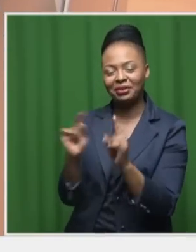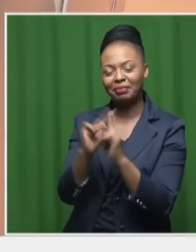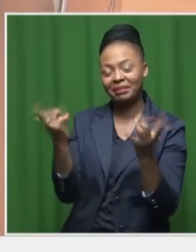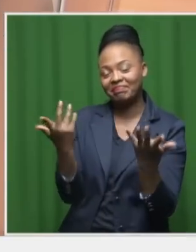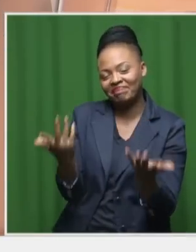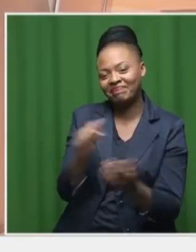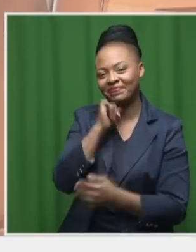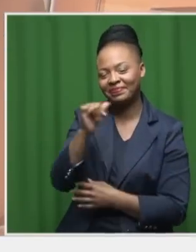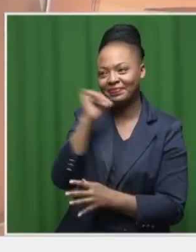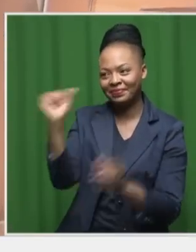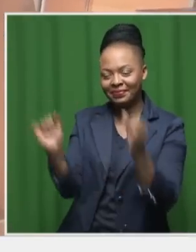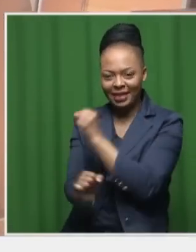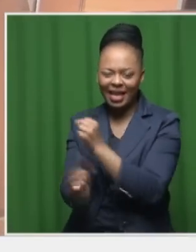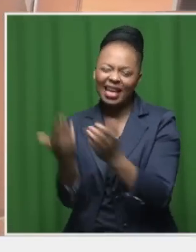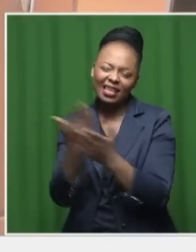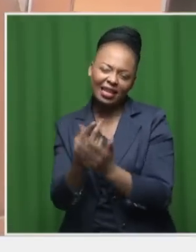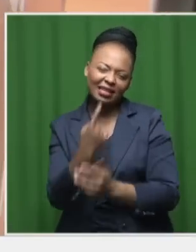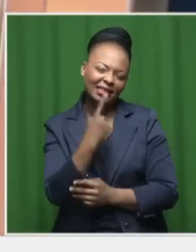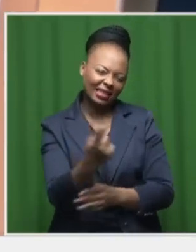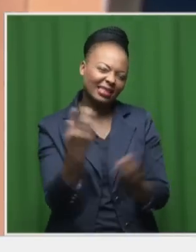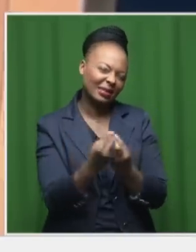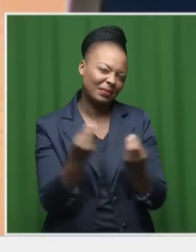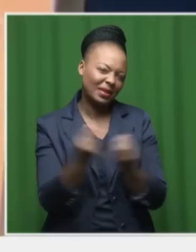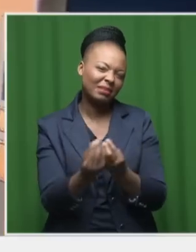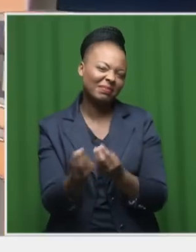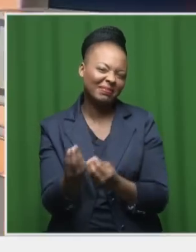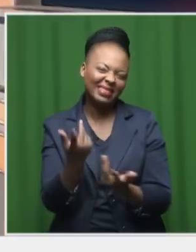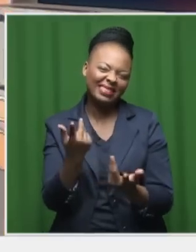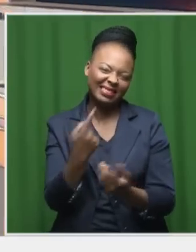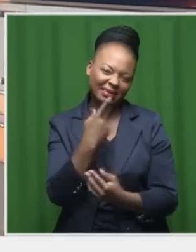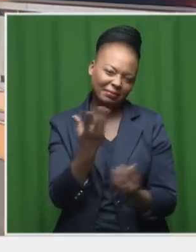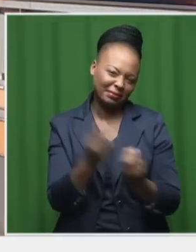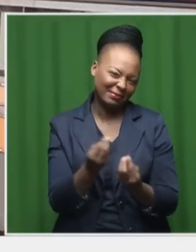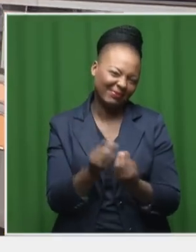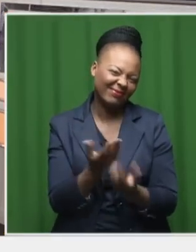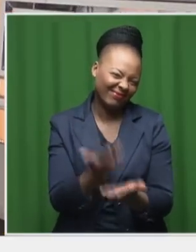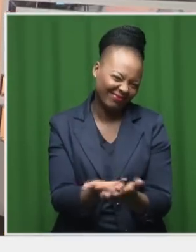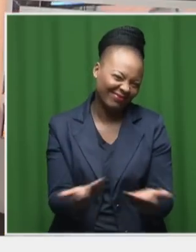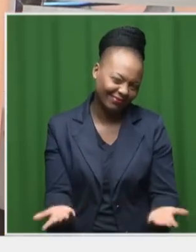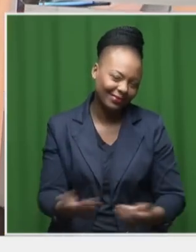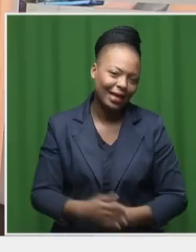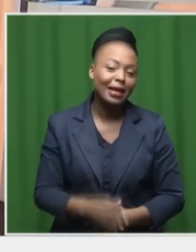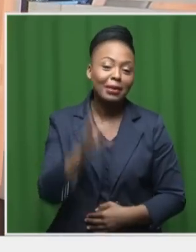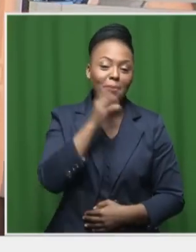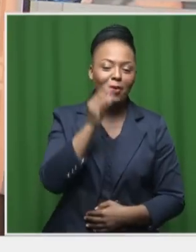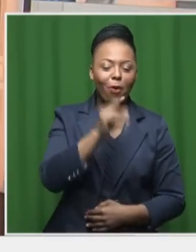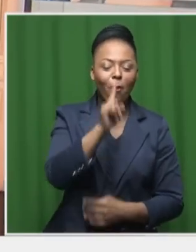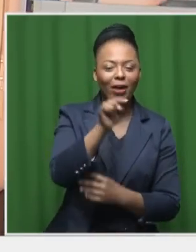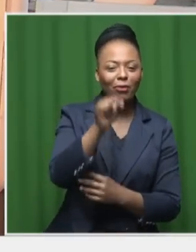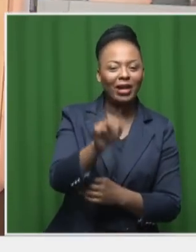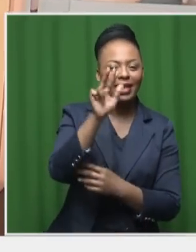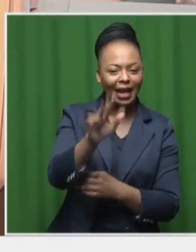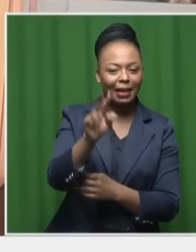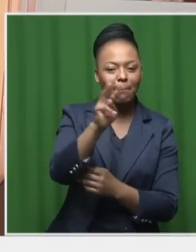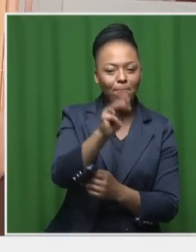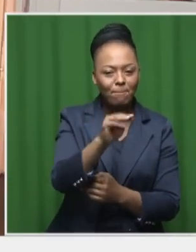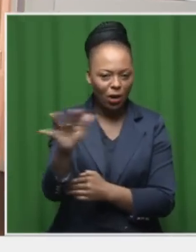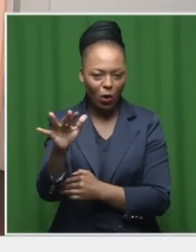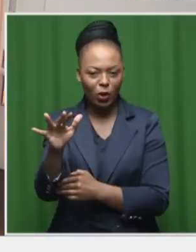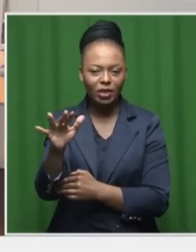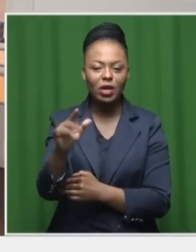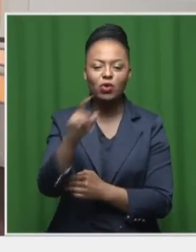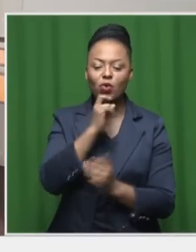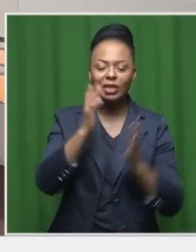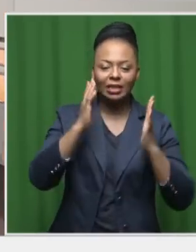morning. Can I maybe add one thought, Leanne? Okay, try. It's just that I spoke about the 1.8 million registered users on Easy